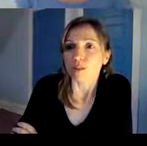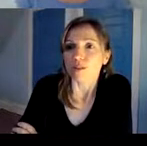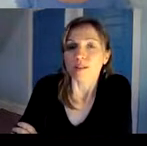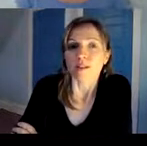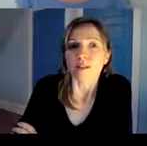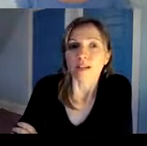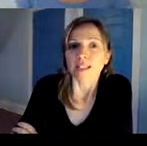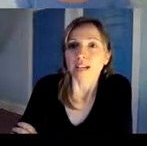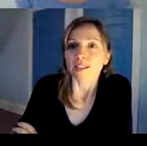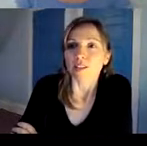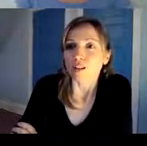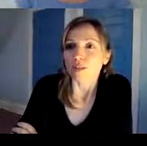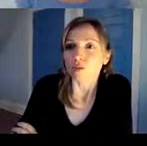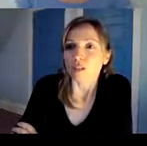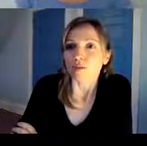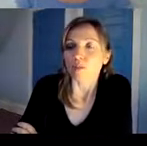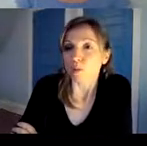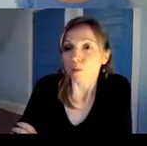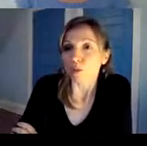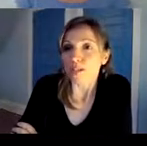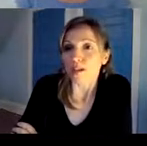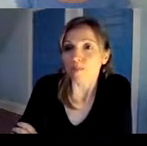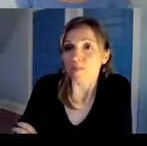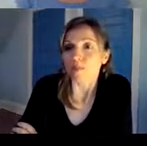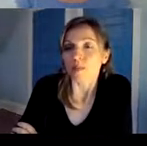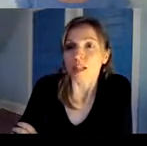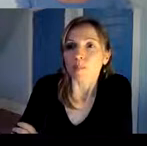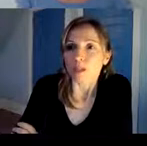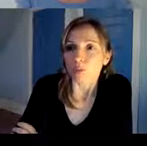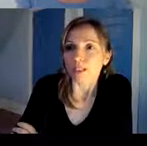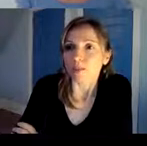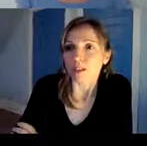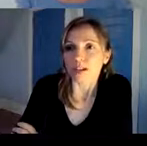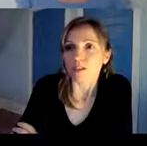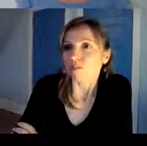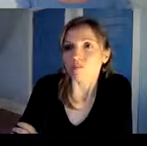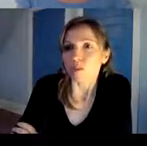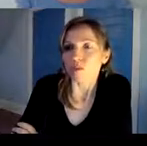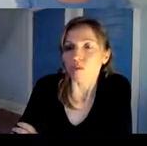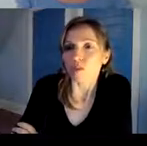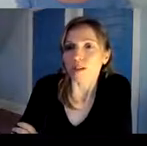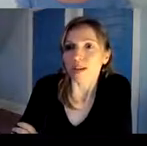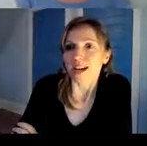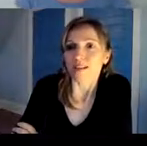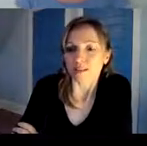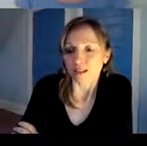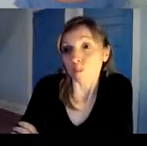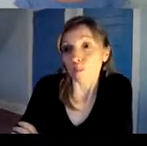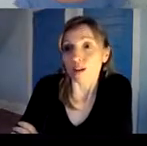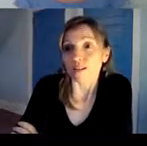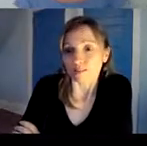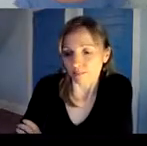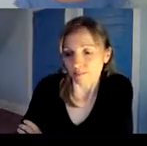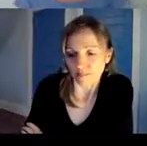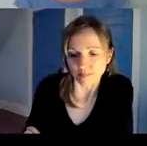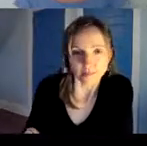food, and that the non-native trees, birds would go into them, but they would quickly realize there's no food here to be had and move